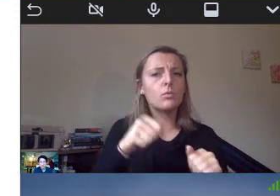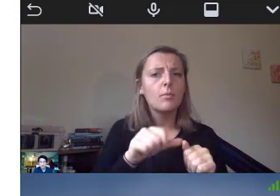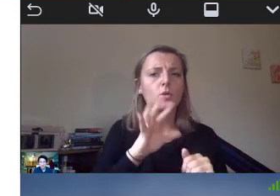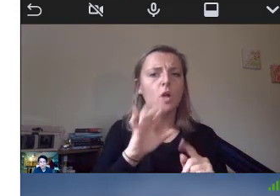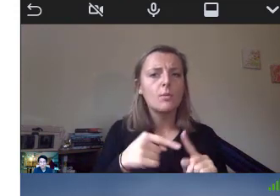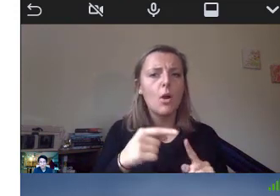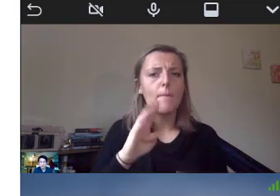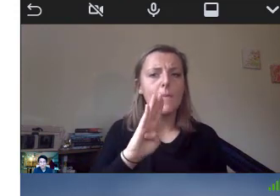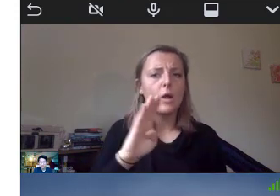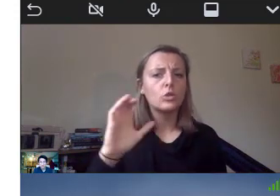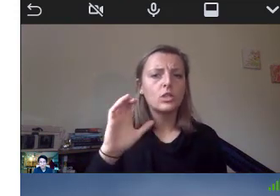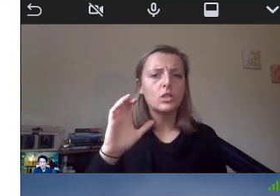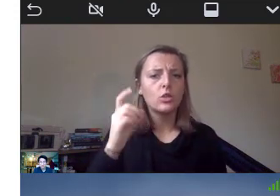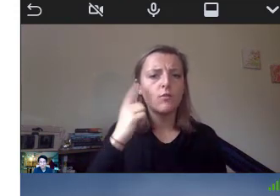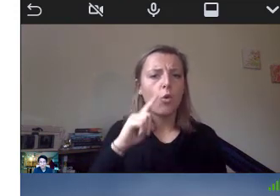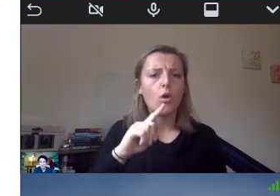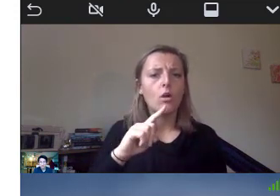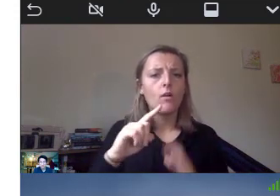audio.